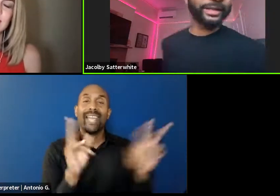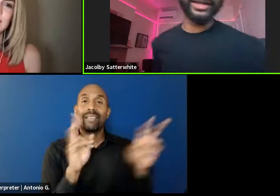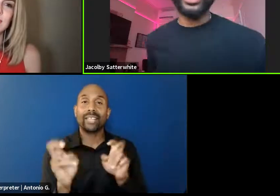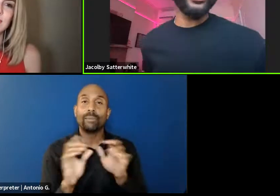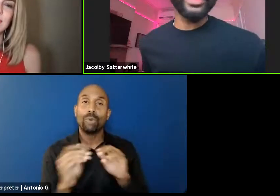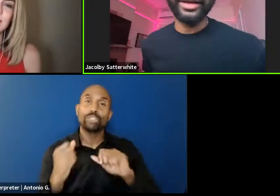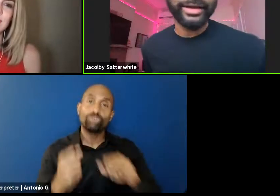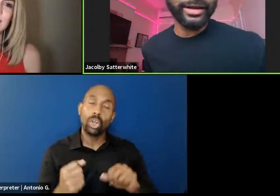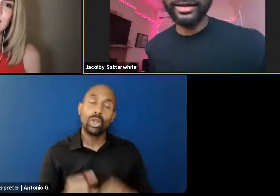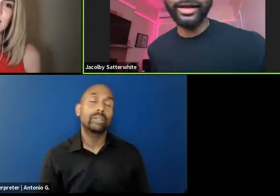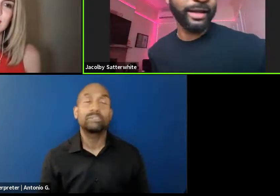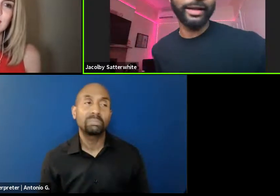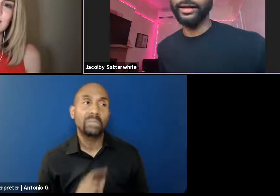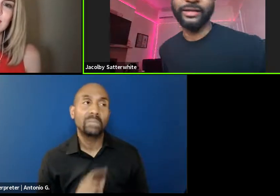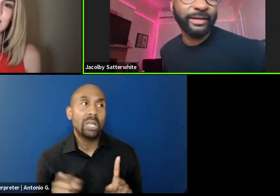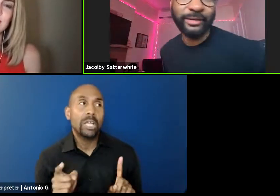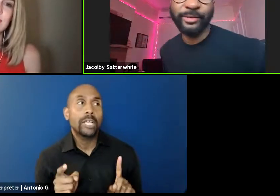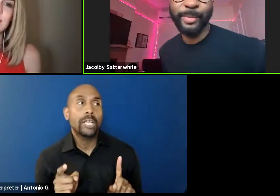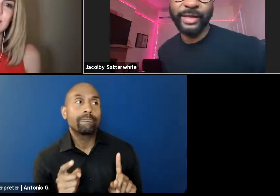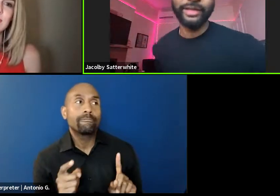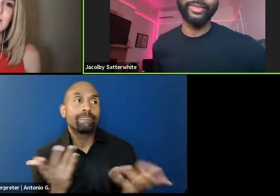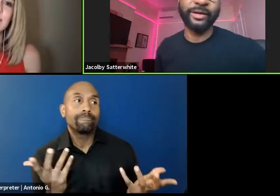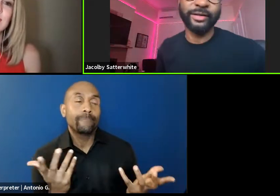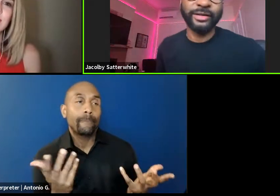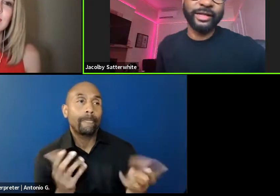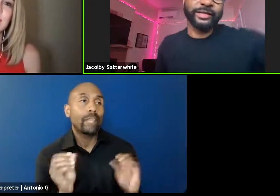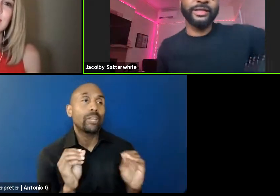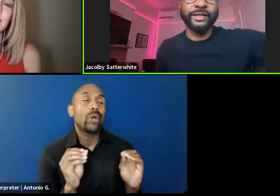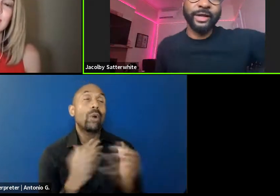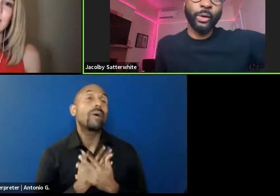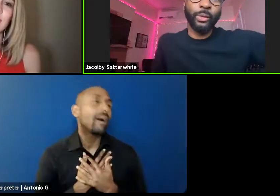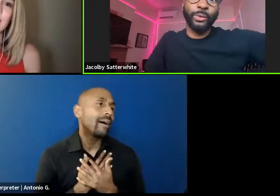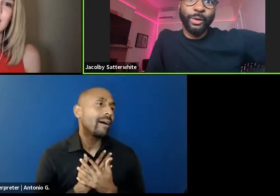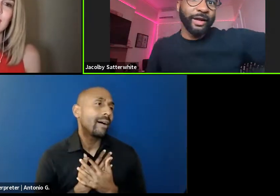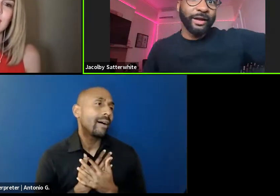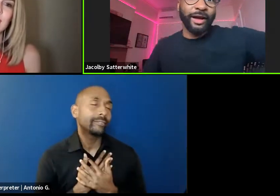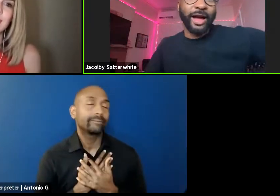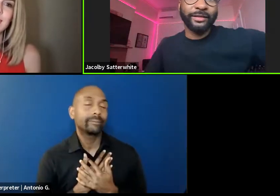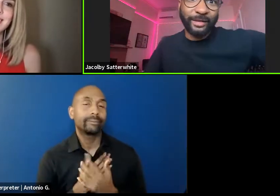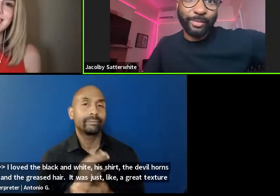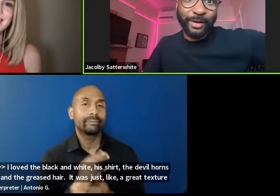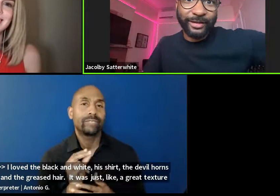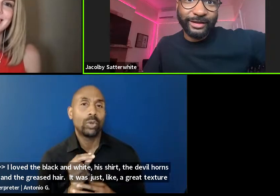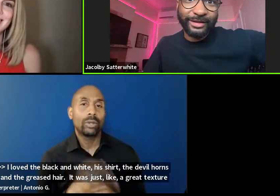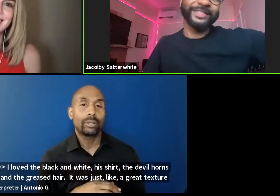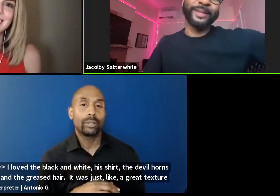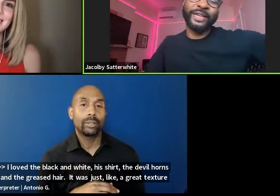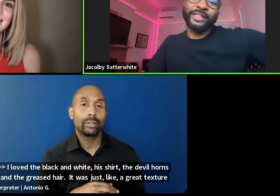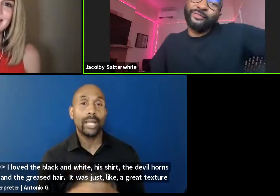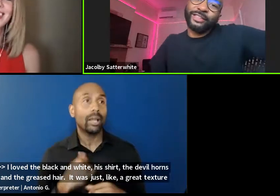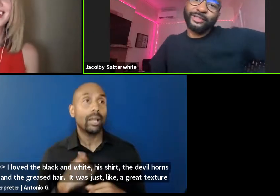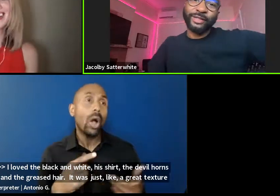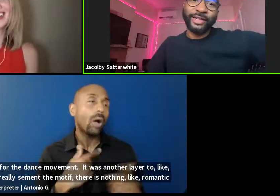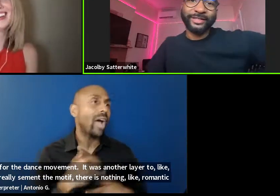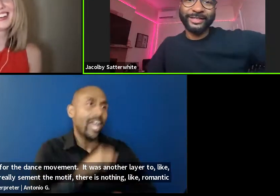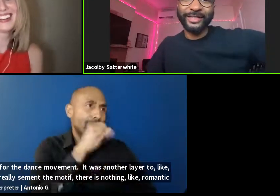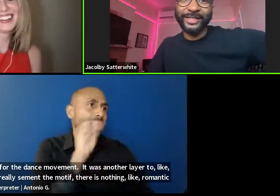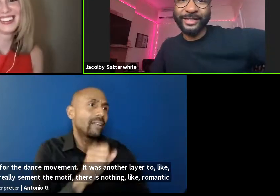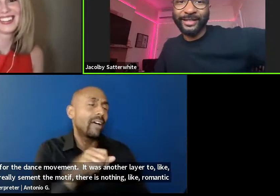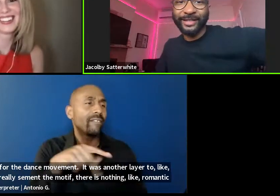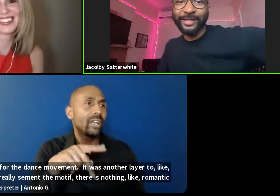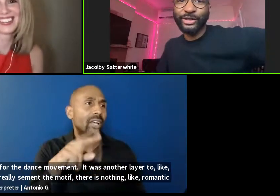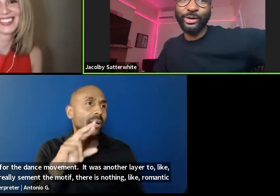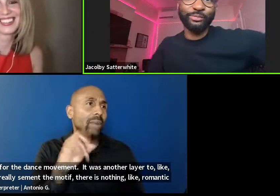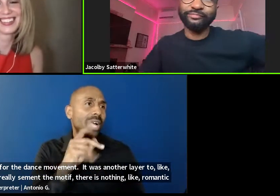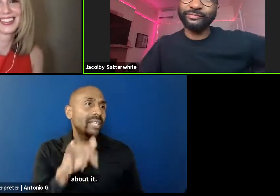there's nothing like romantic about it. Like, it's nothing like, ooh, I love Prodigy. I mean, I love Prodigy, but it's not